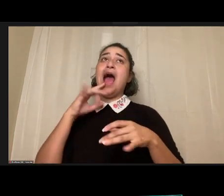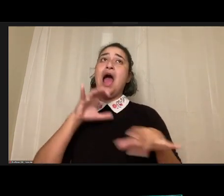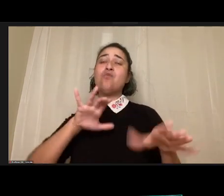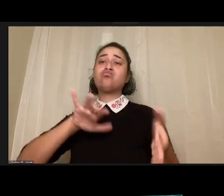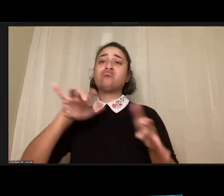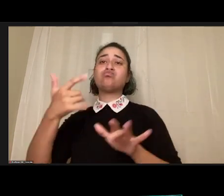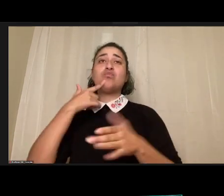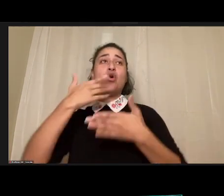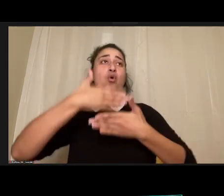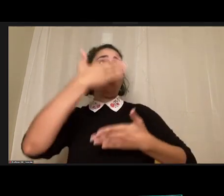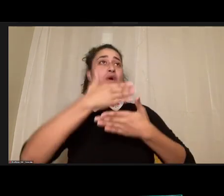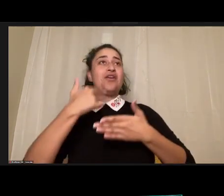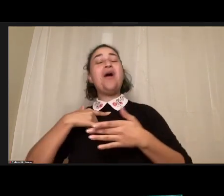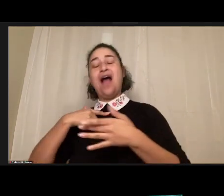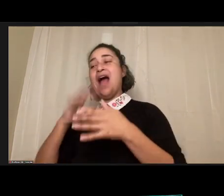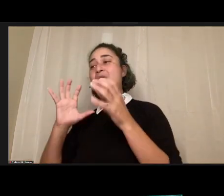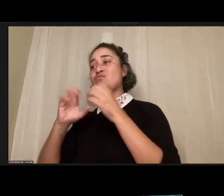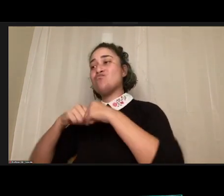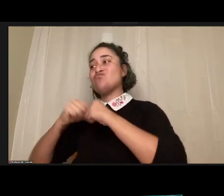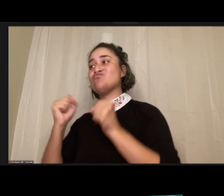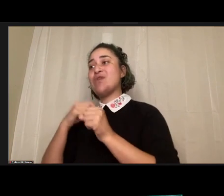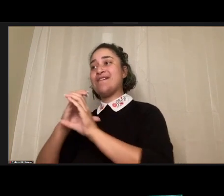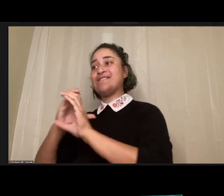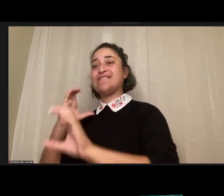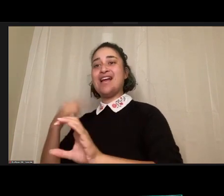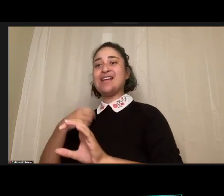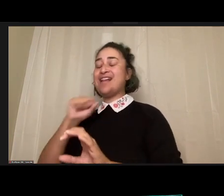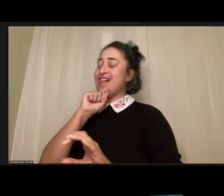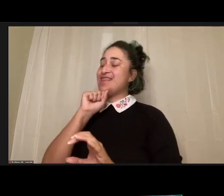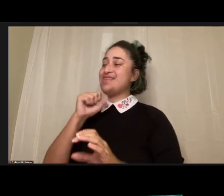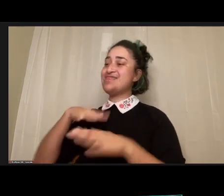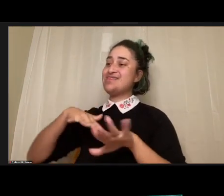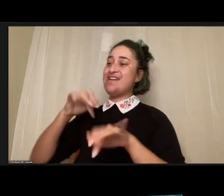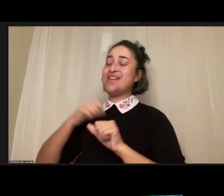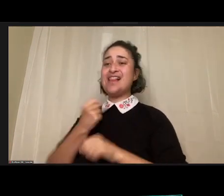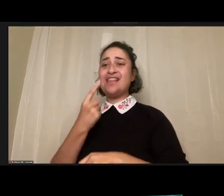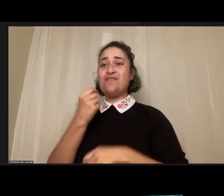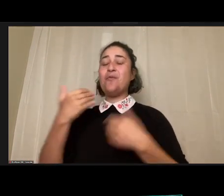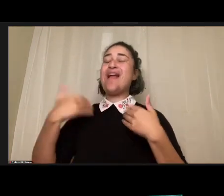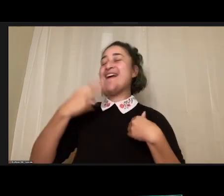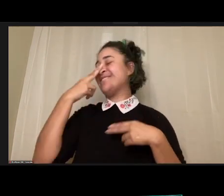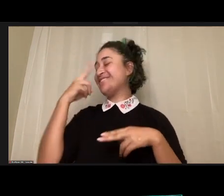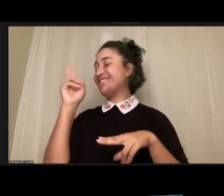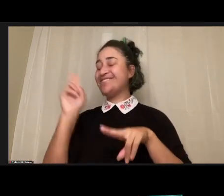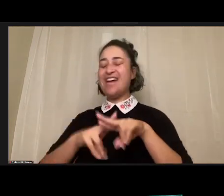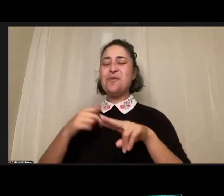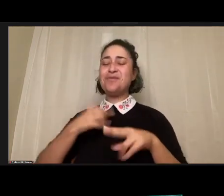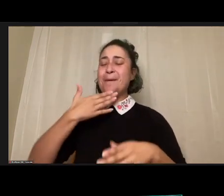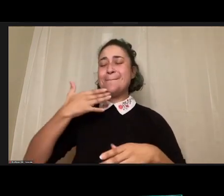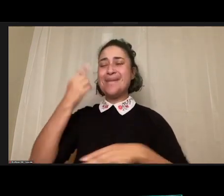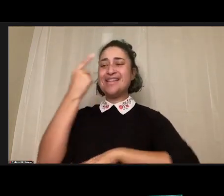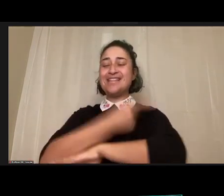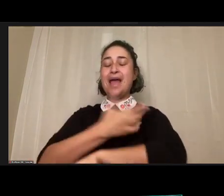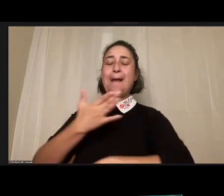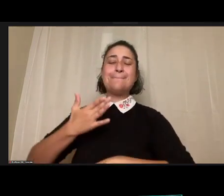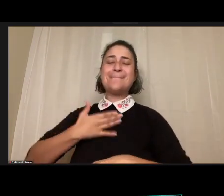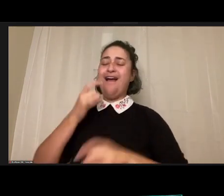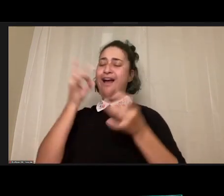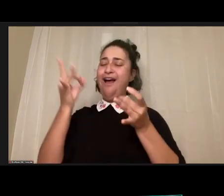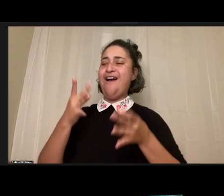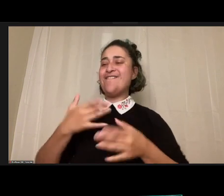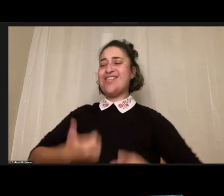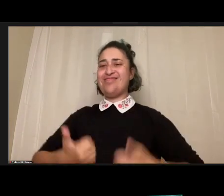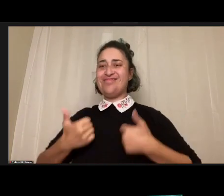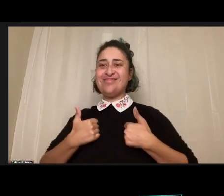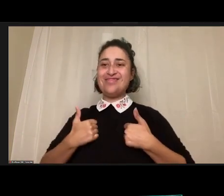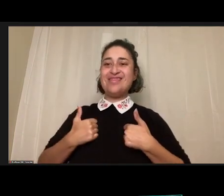store lot, cleared an entire Levitt warehouse. I loved it at Levitt. We had a ball. It was the best day of my rotten life. Los